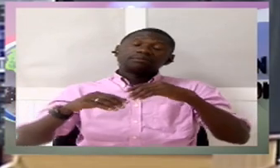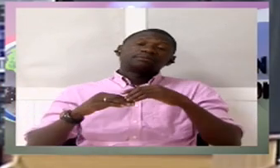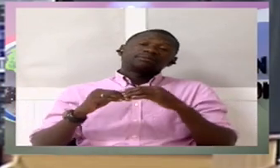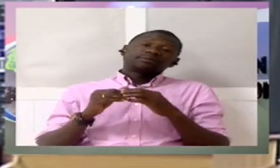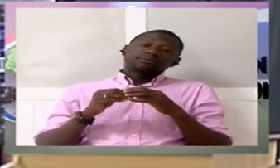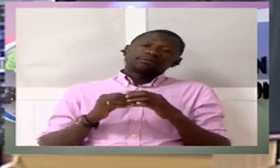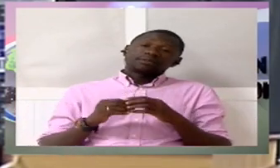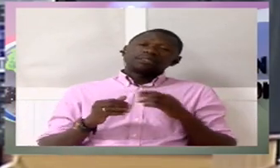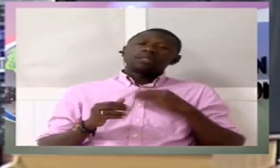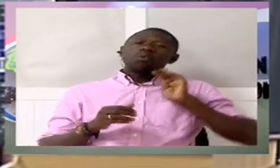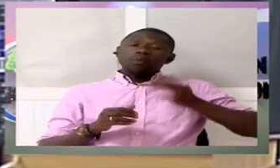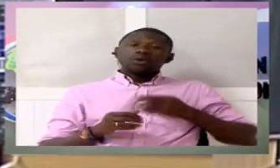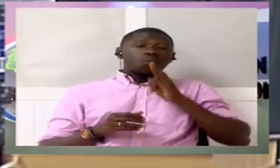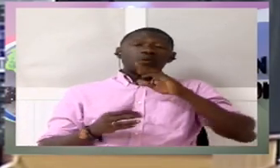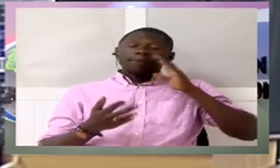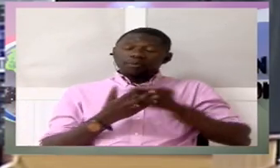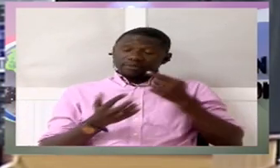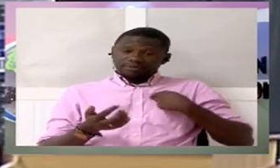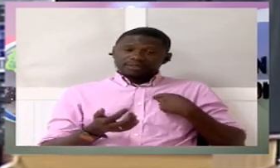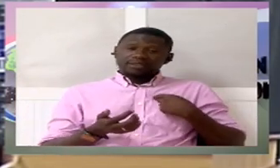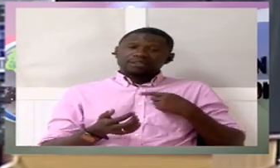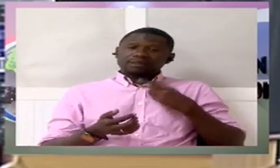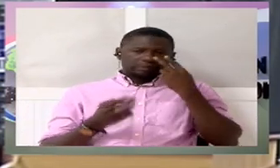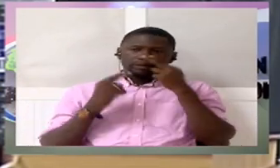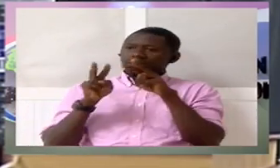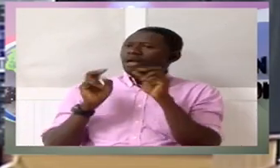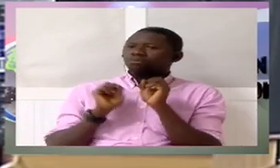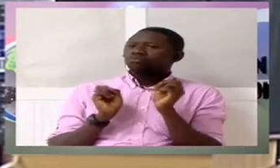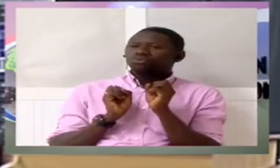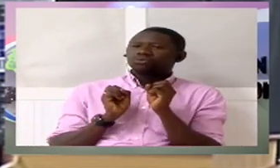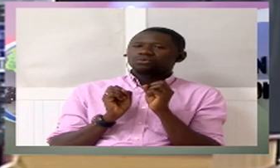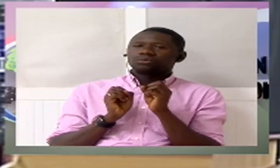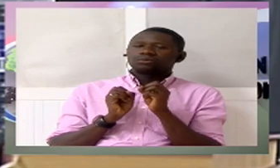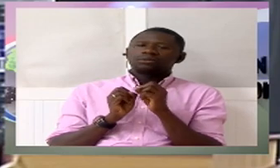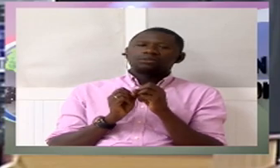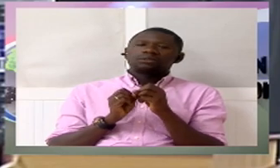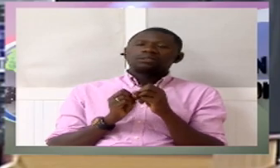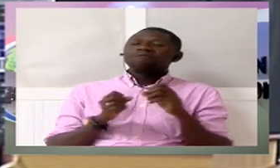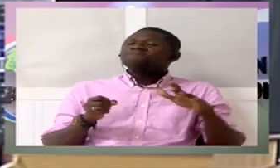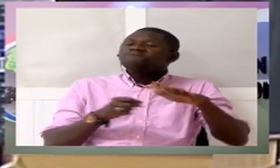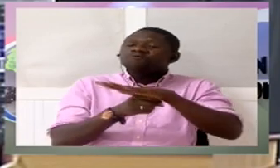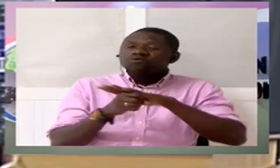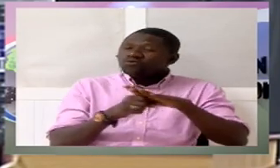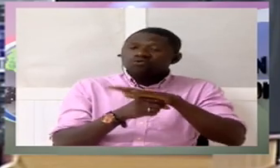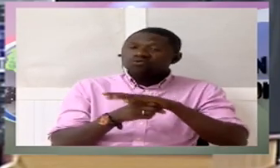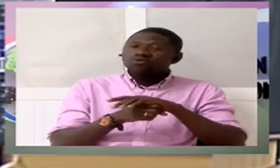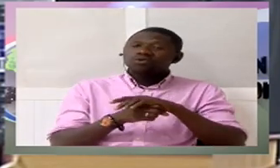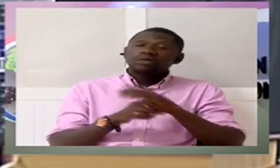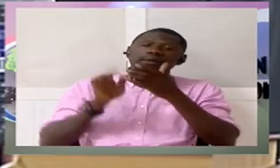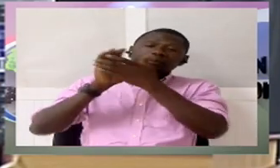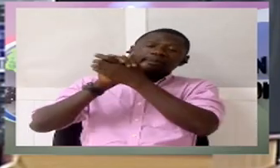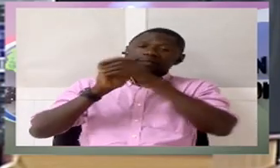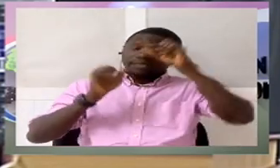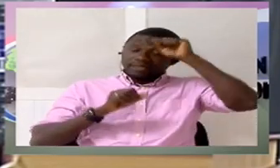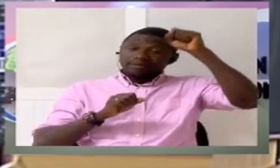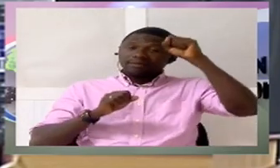onyin kono. She was not inside the hall. Holo fata. The hall was full. Gaddafi diamu start. Gaddafi started to speak. The bunda soro. They